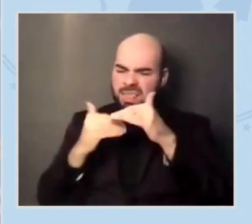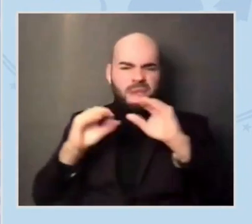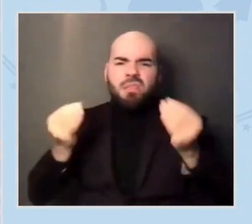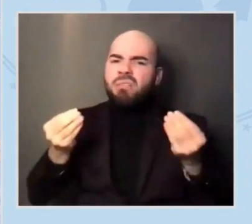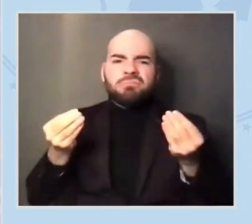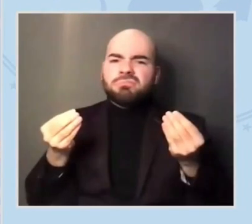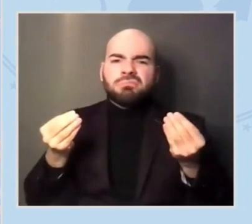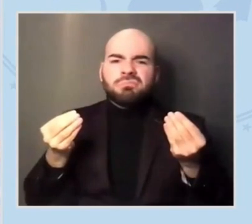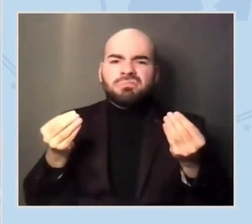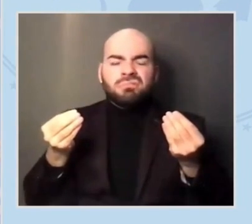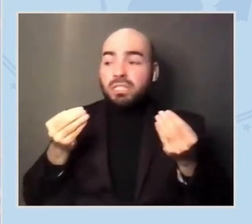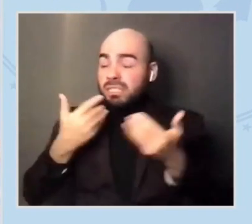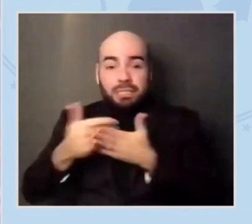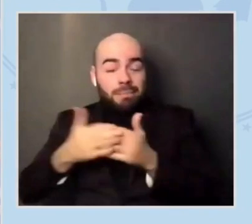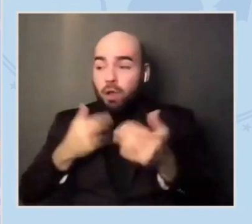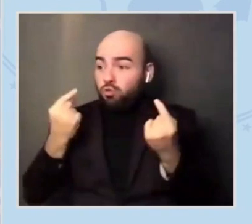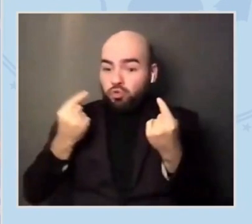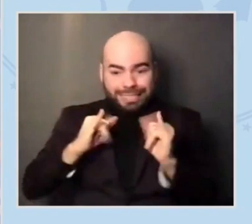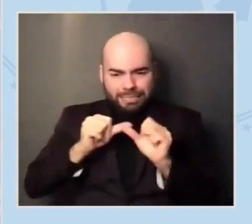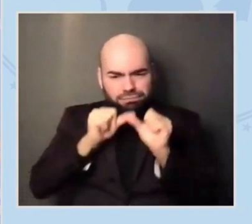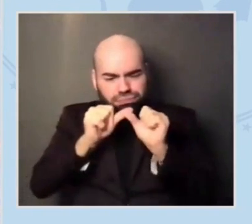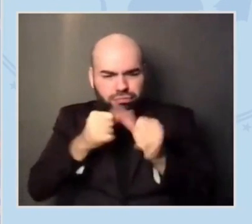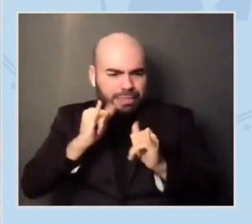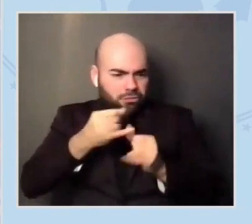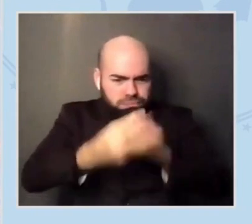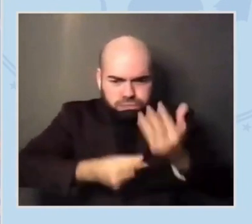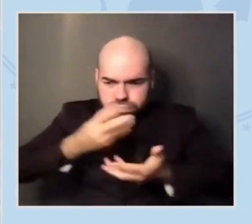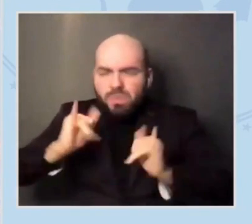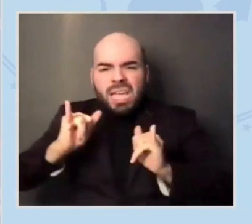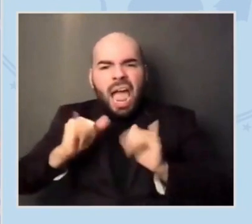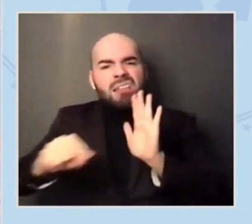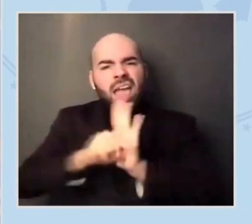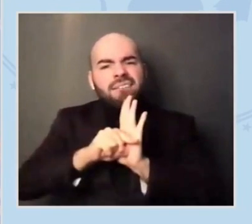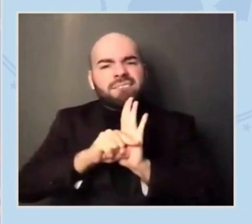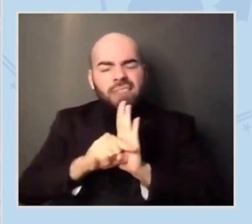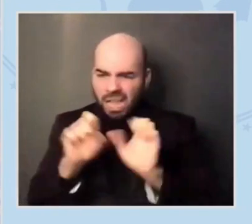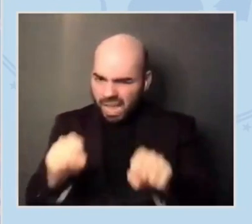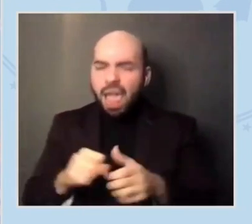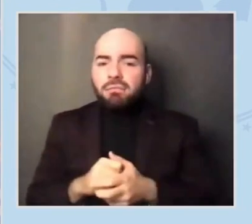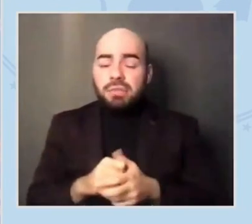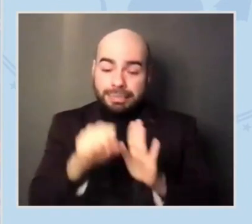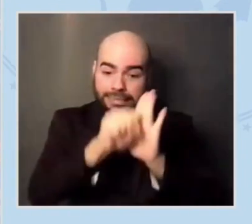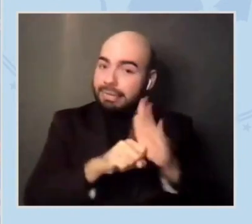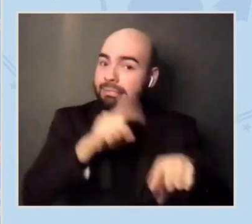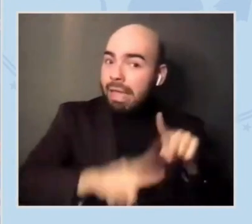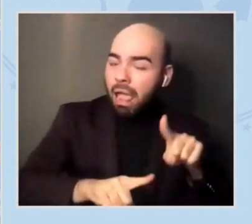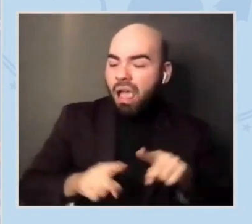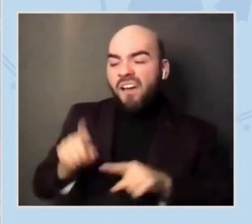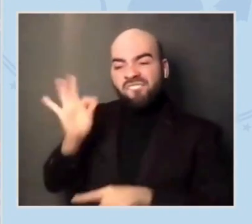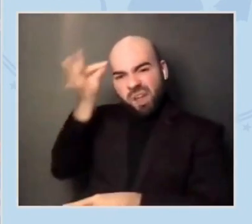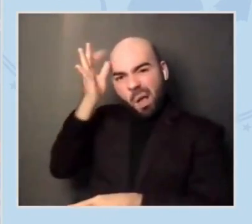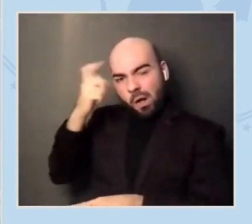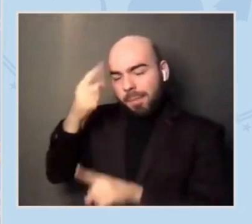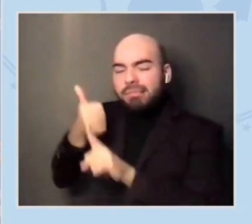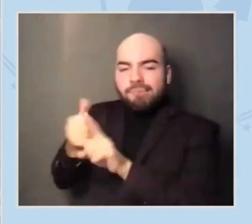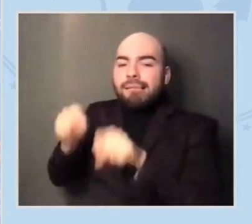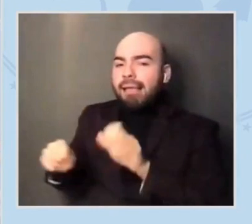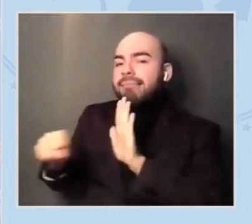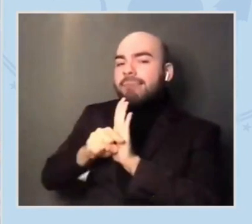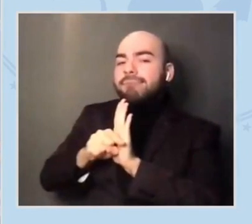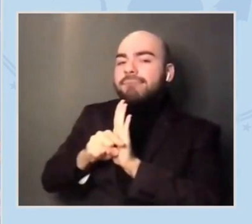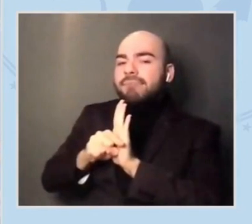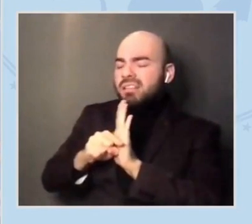running. We have to give aid to local and state governments to make sure they can have law enforcement